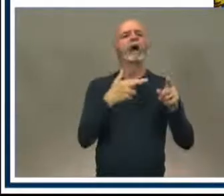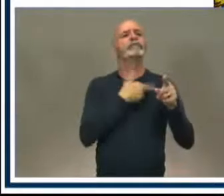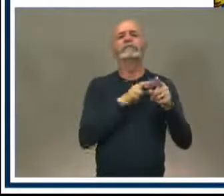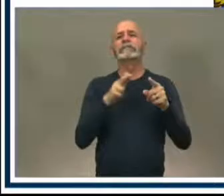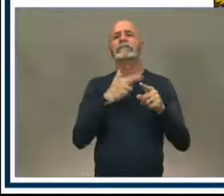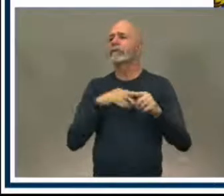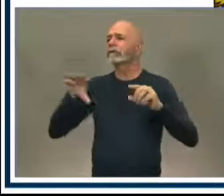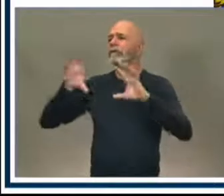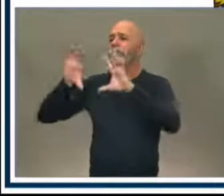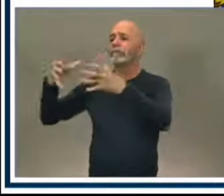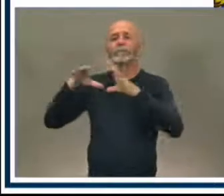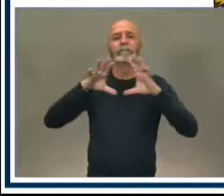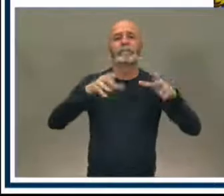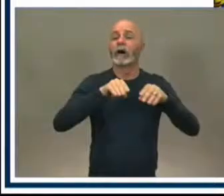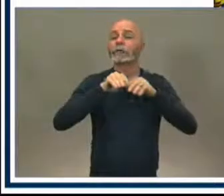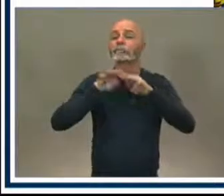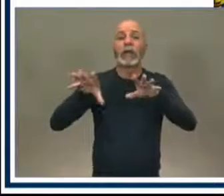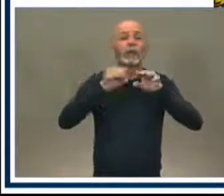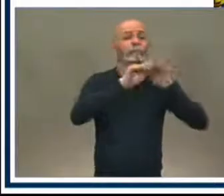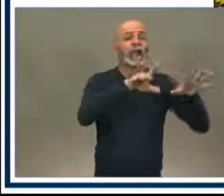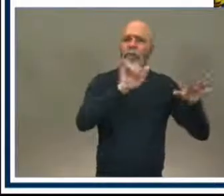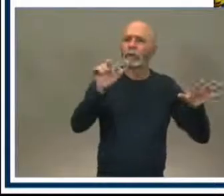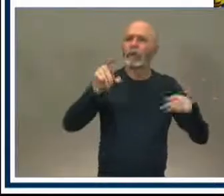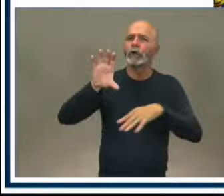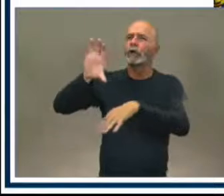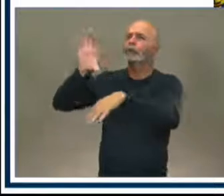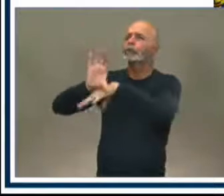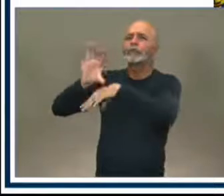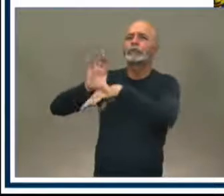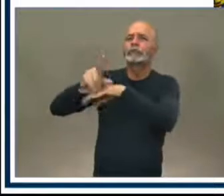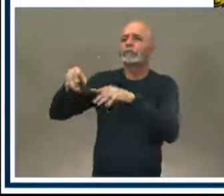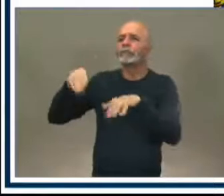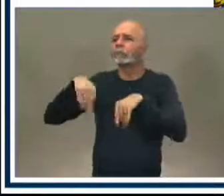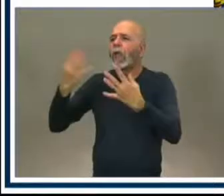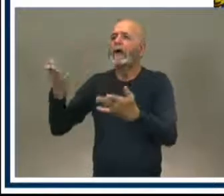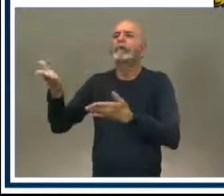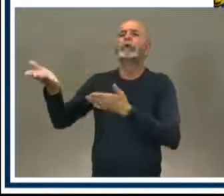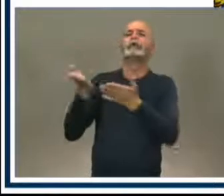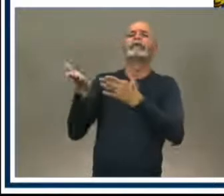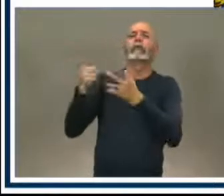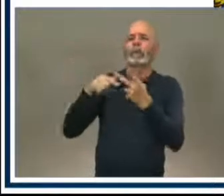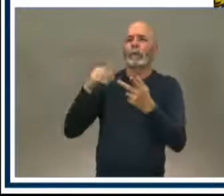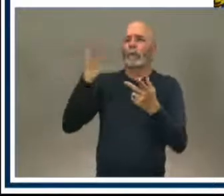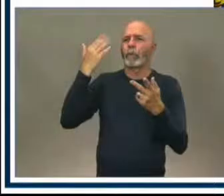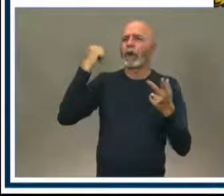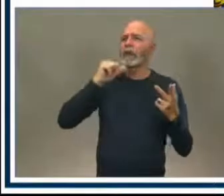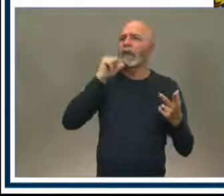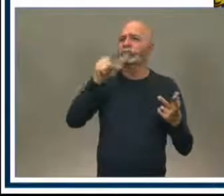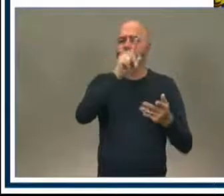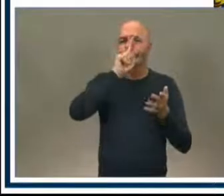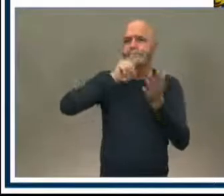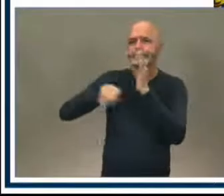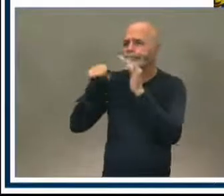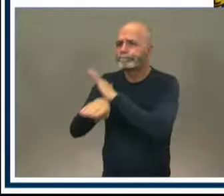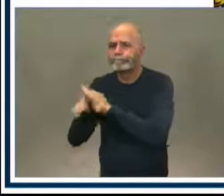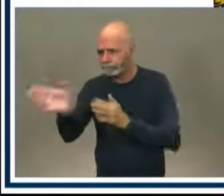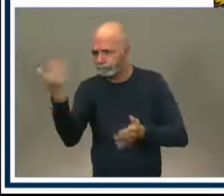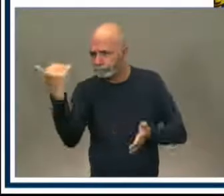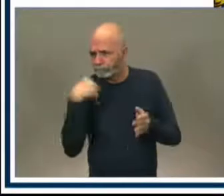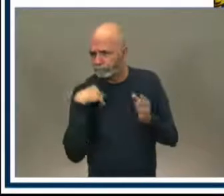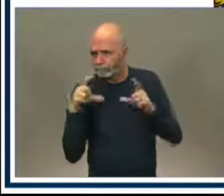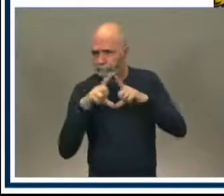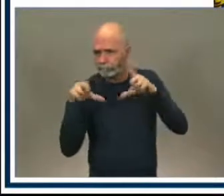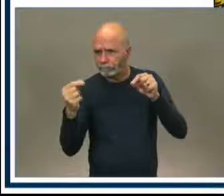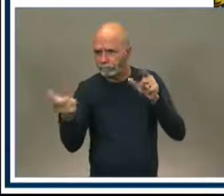those services at churches and the like been required to check for vaccination? And I mean, it seems to be one of the